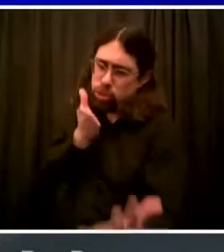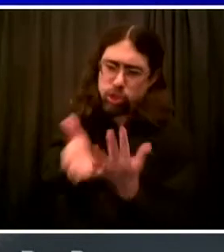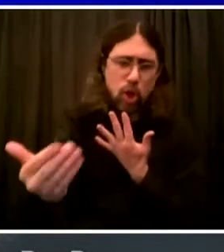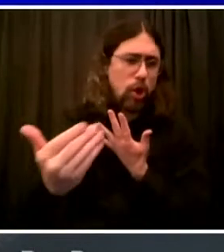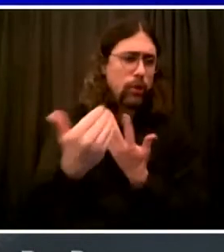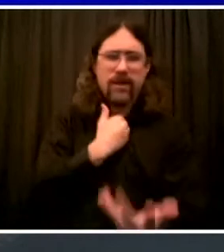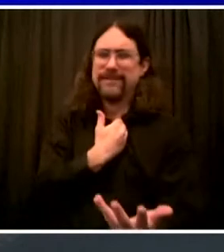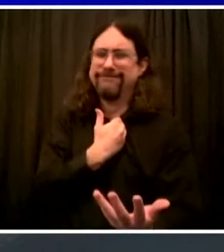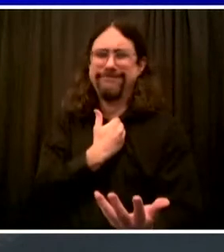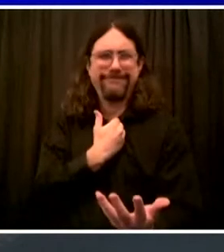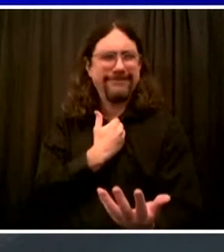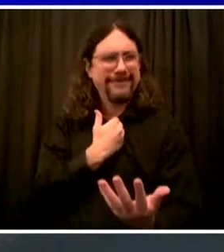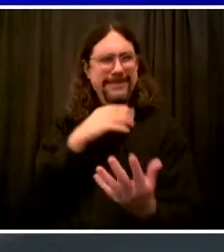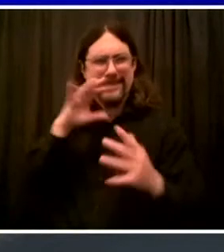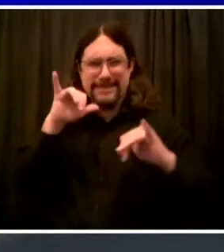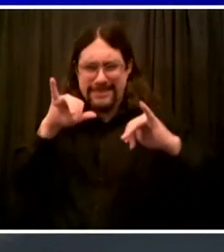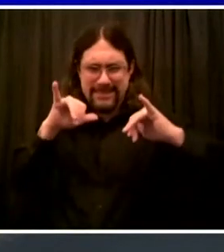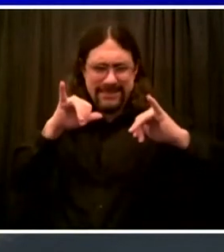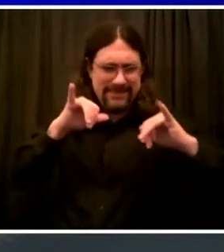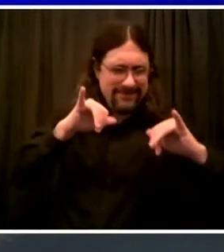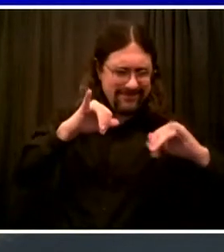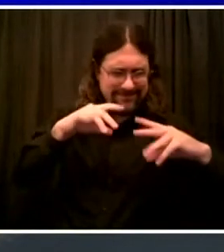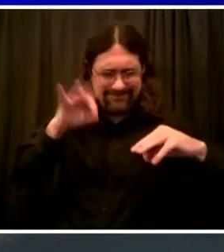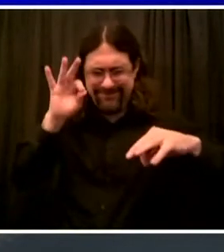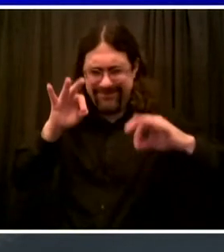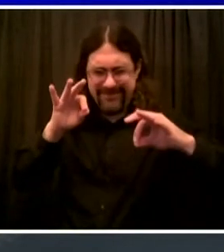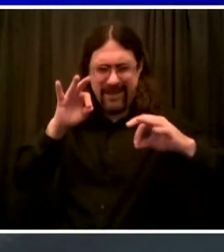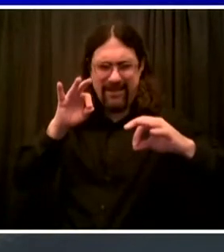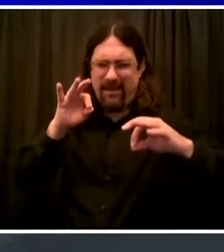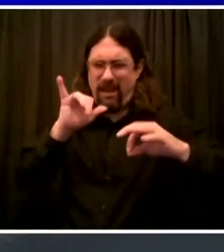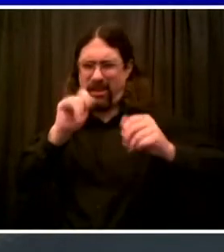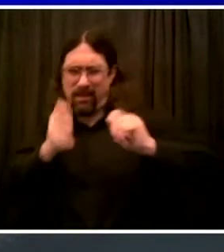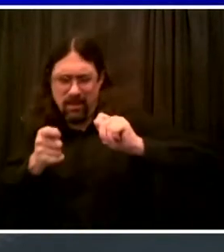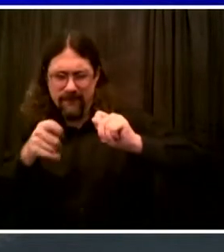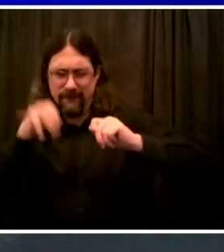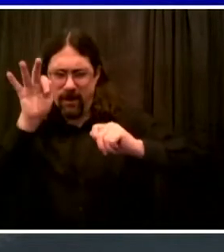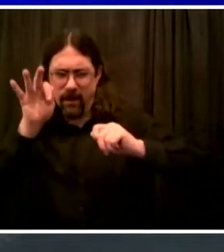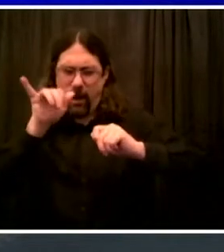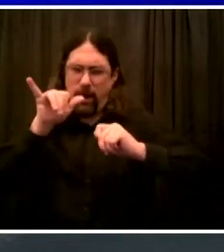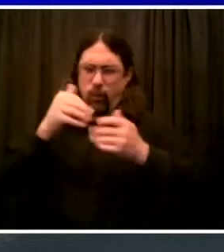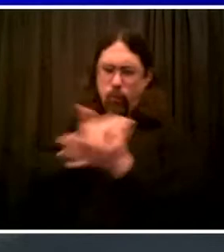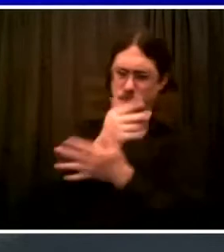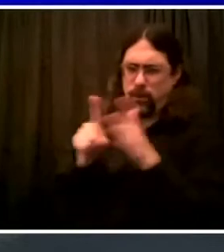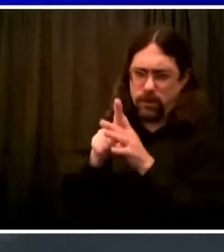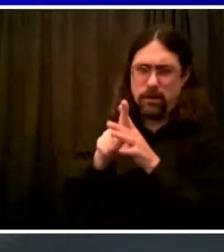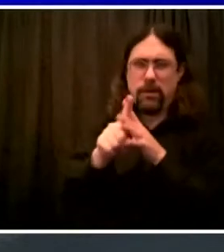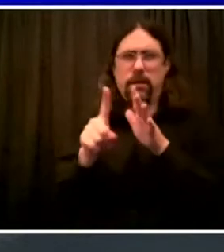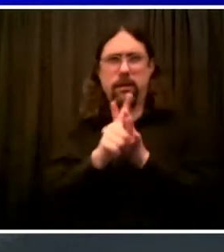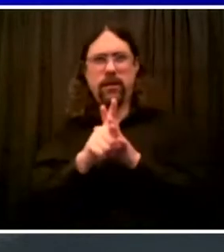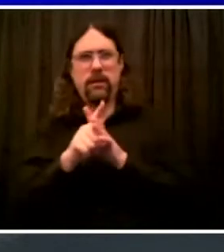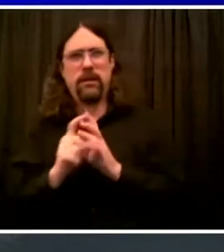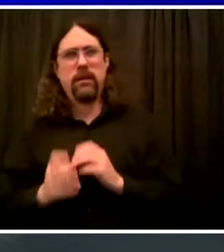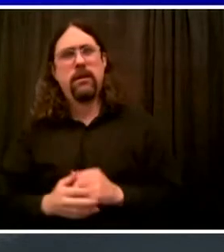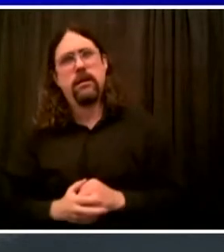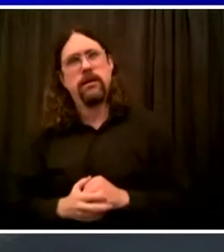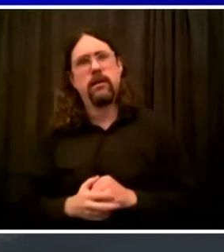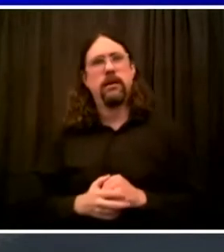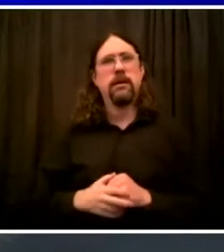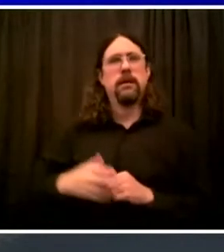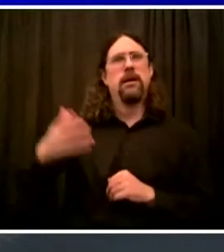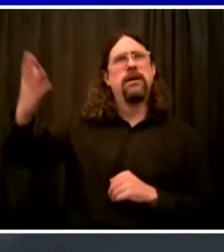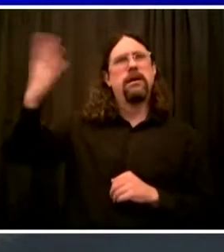extraordinarily consistent and painful that our oldest New Yorkers were bearing the brunt and folks with the pre-existing conditions. But we noticed consistently